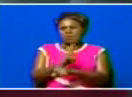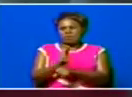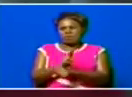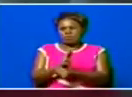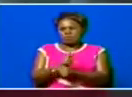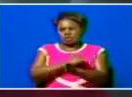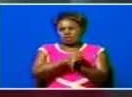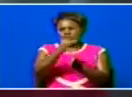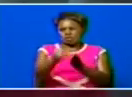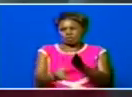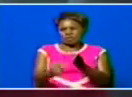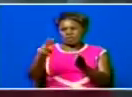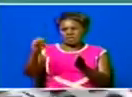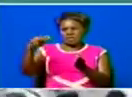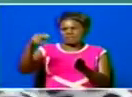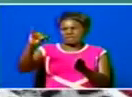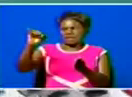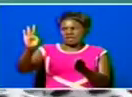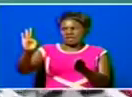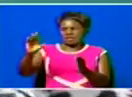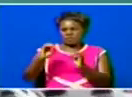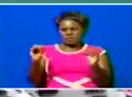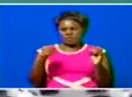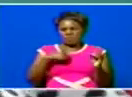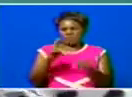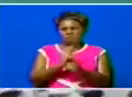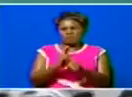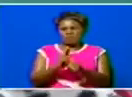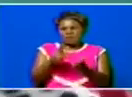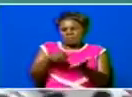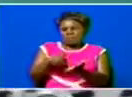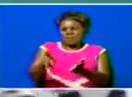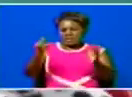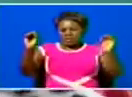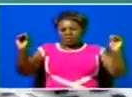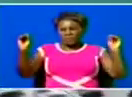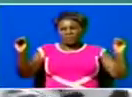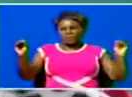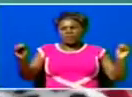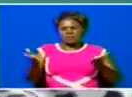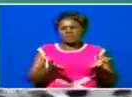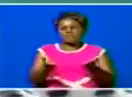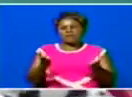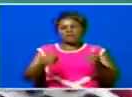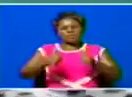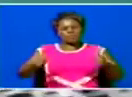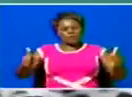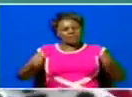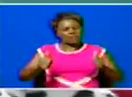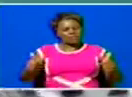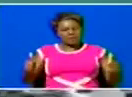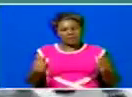kibudha, situmii NHIF. Ukija, hakuna chenye unalipa, unahudumiwa vizuri.